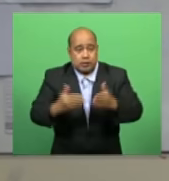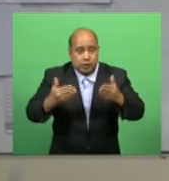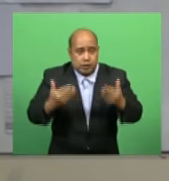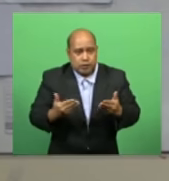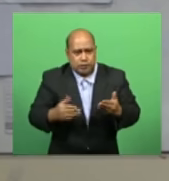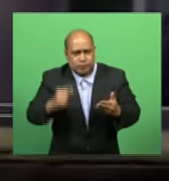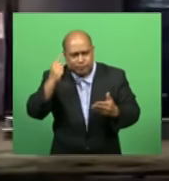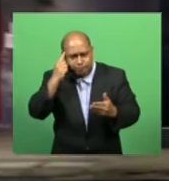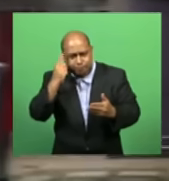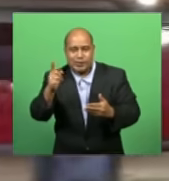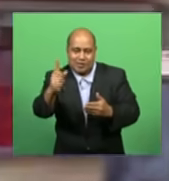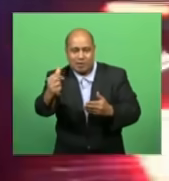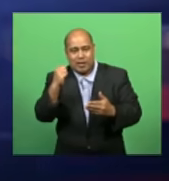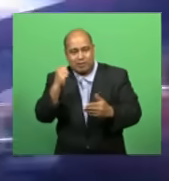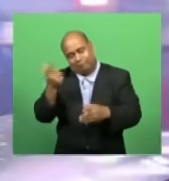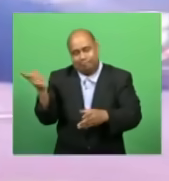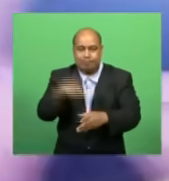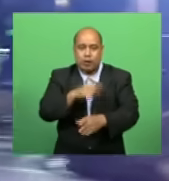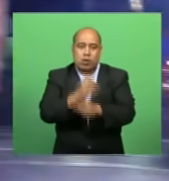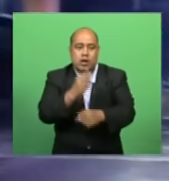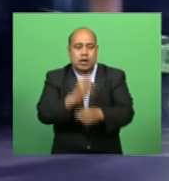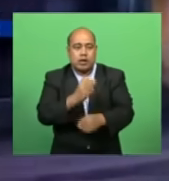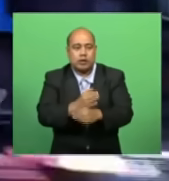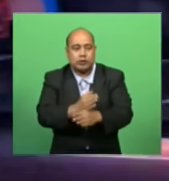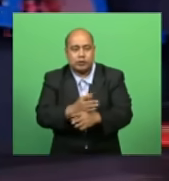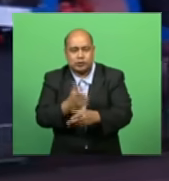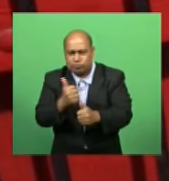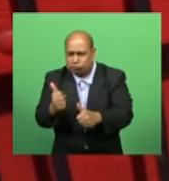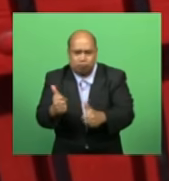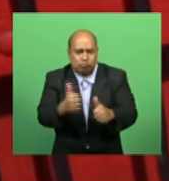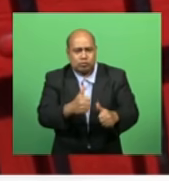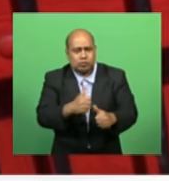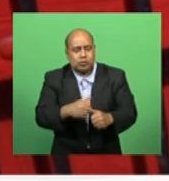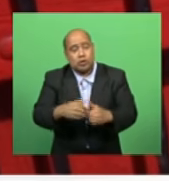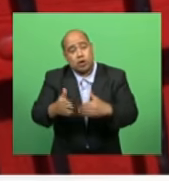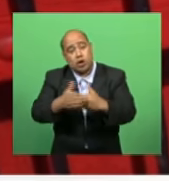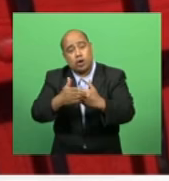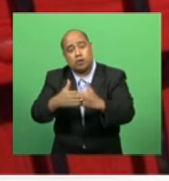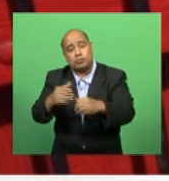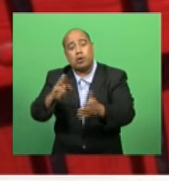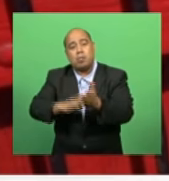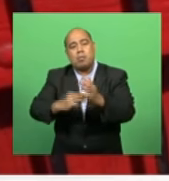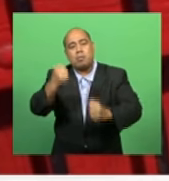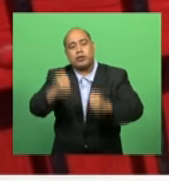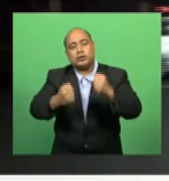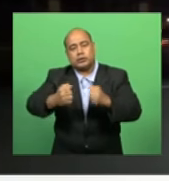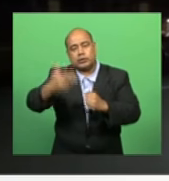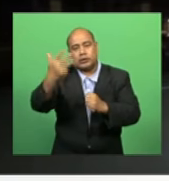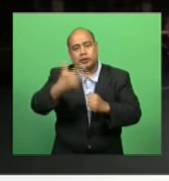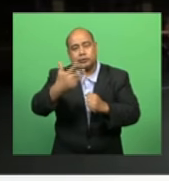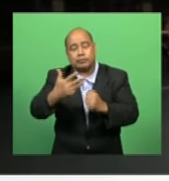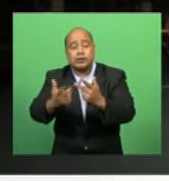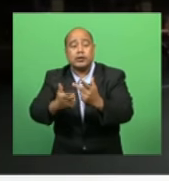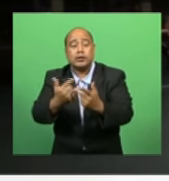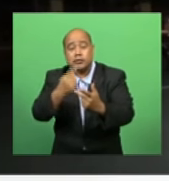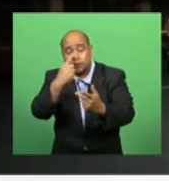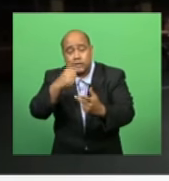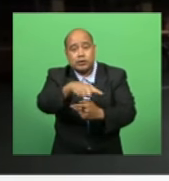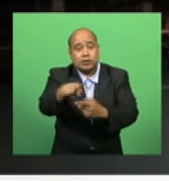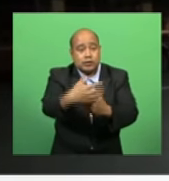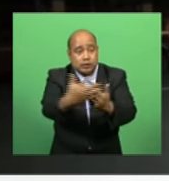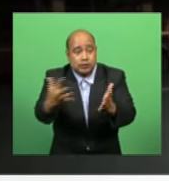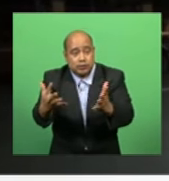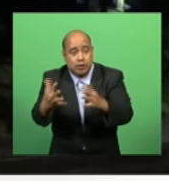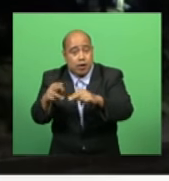to be able to spend. Night sports were ordered to close on March 19th, leaving many vibrant, bustling parts of Fiji eerily